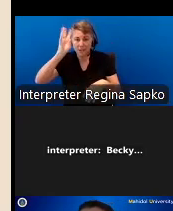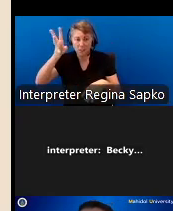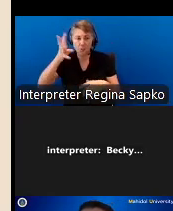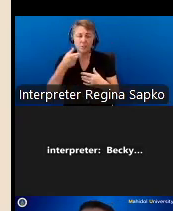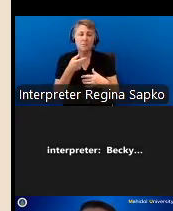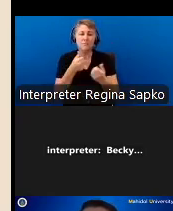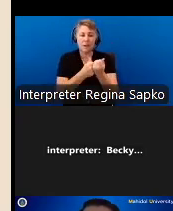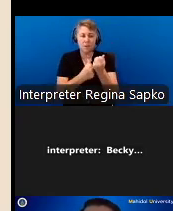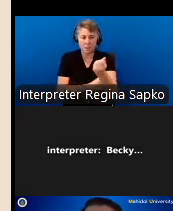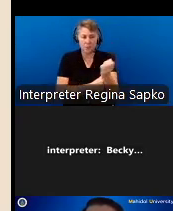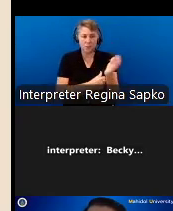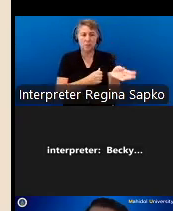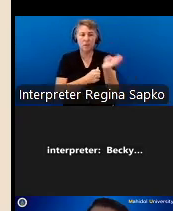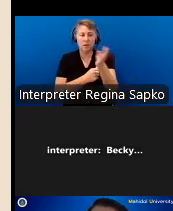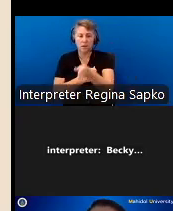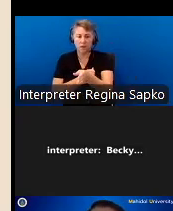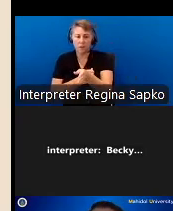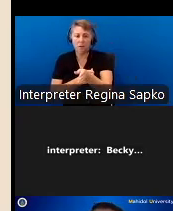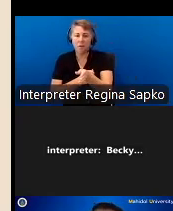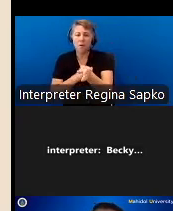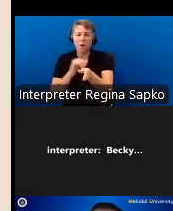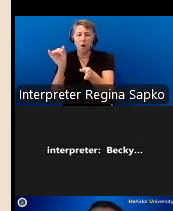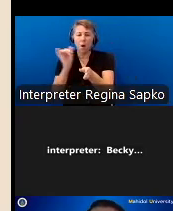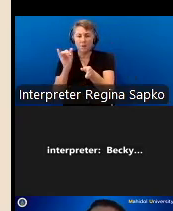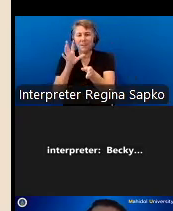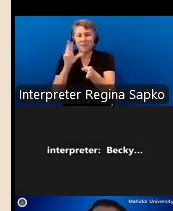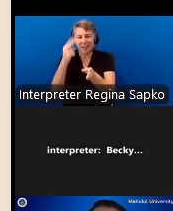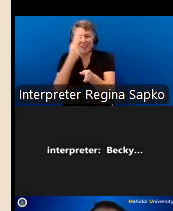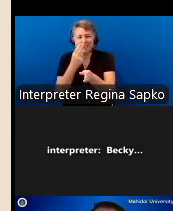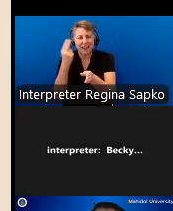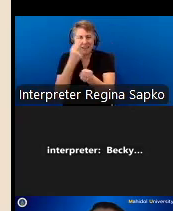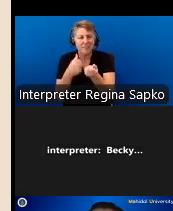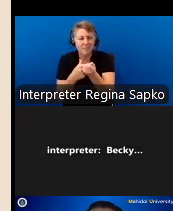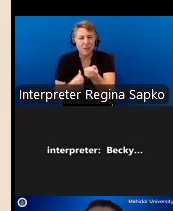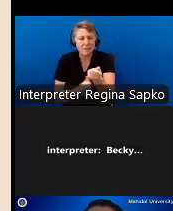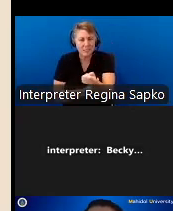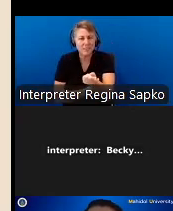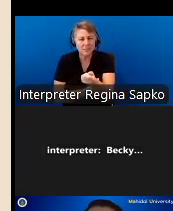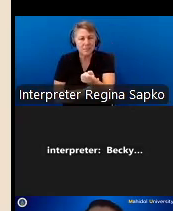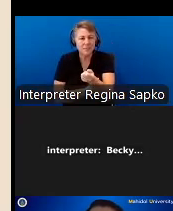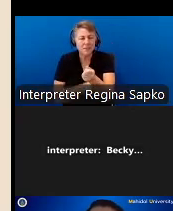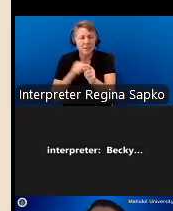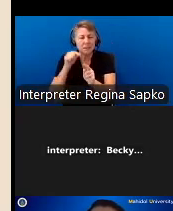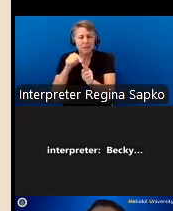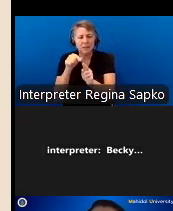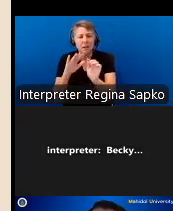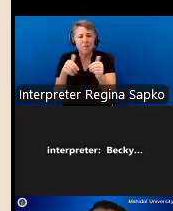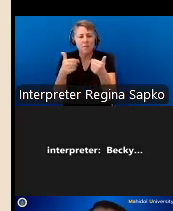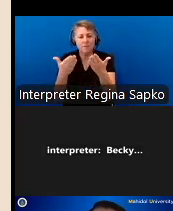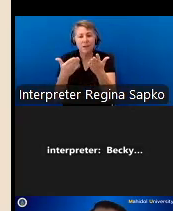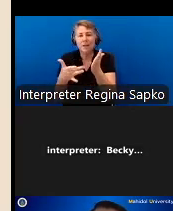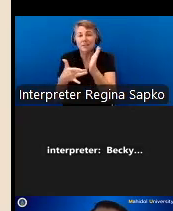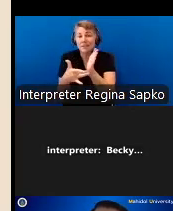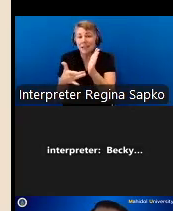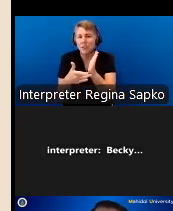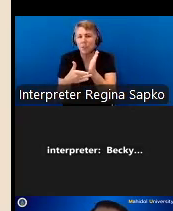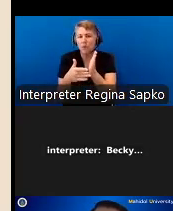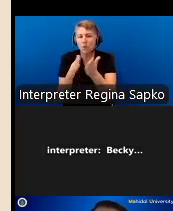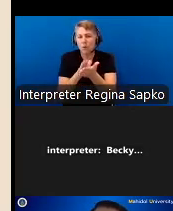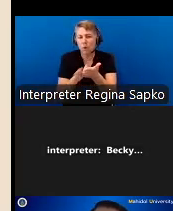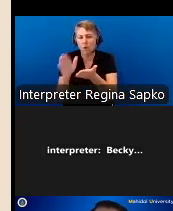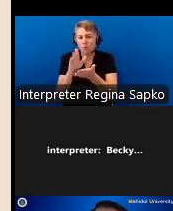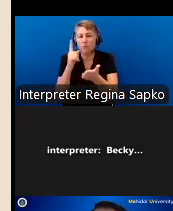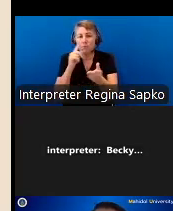also like Redemptorist or Catholic Foundation that provide the technological college for a person